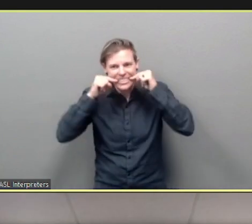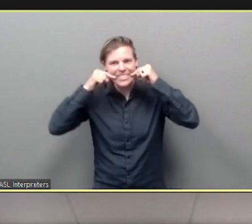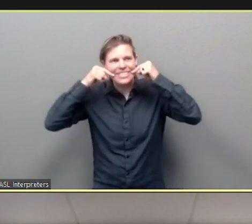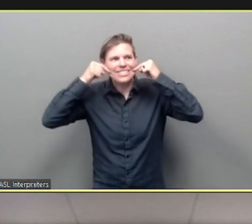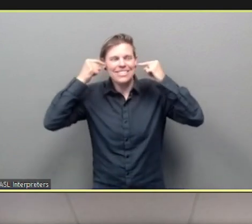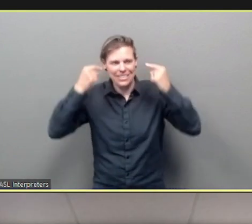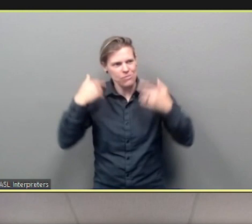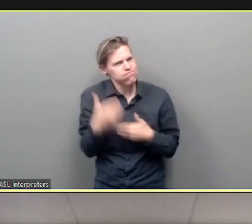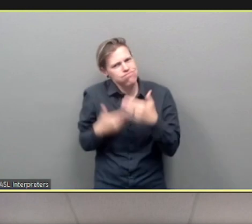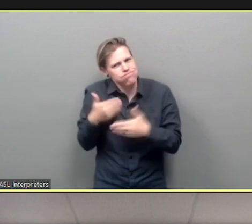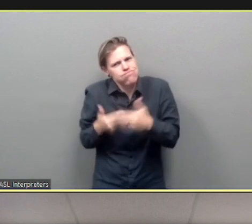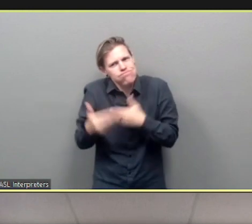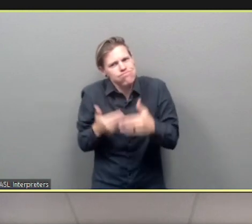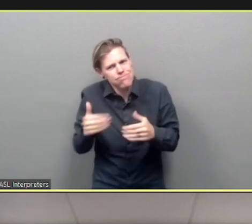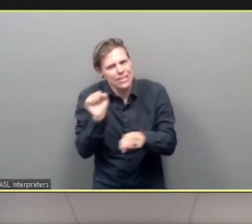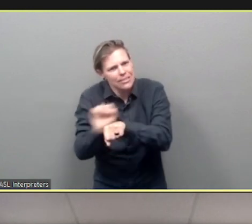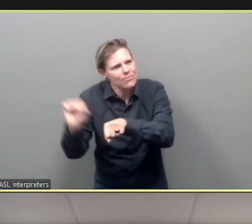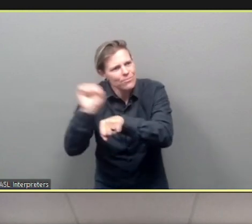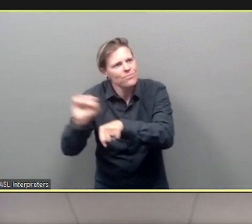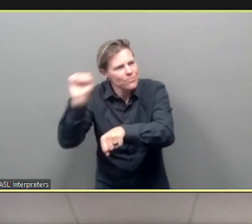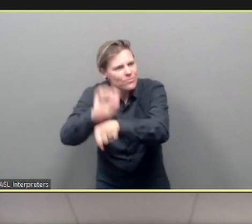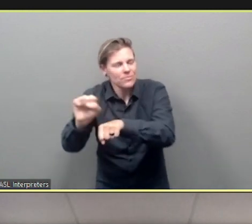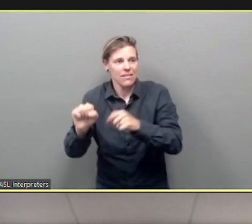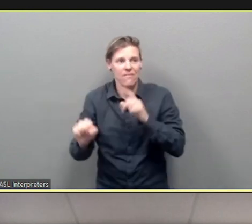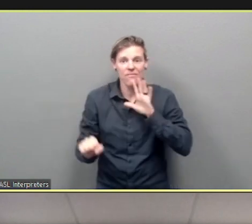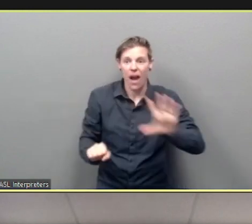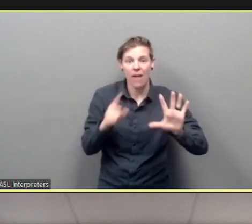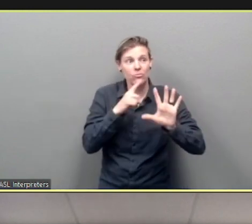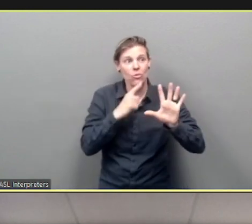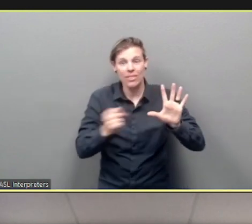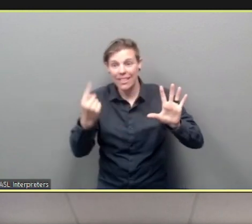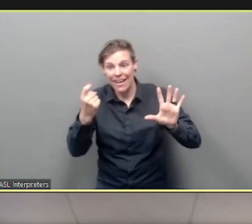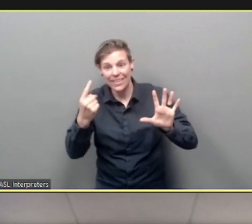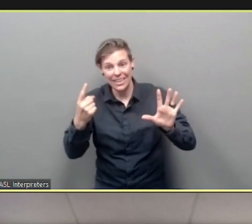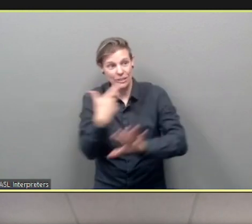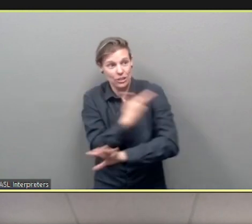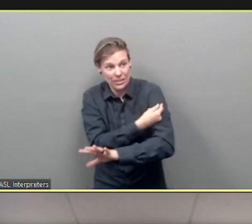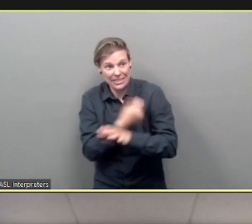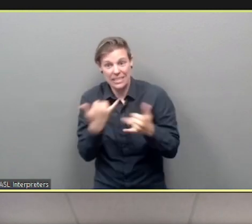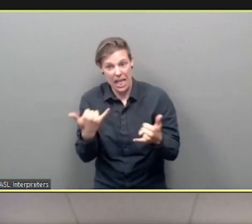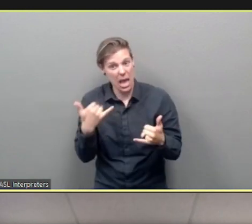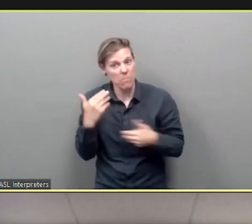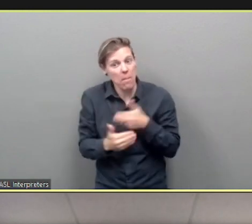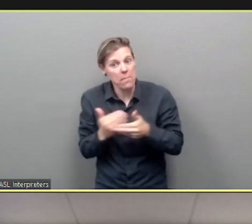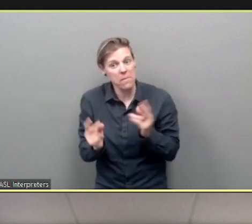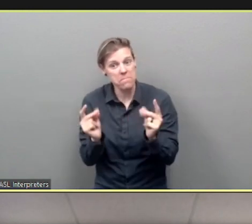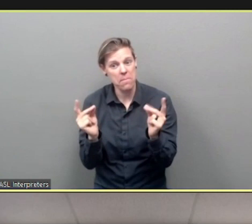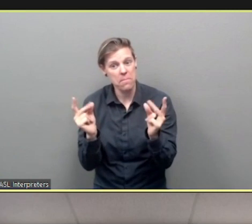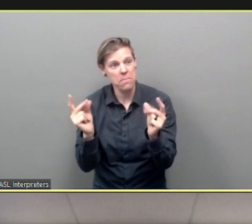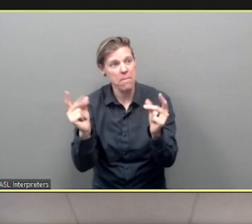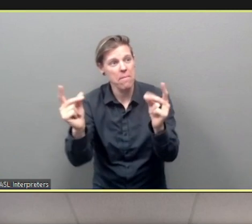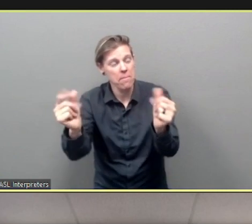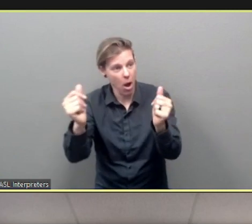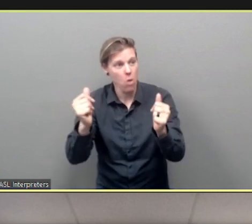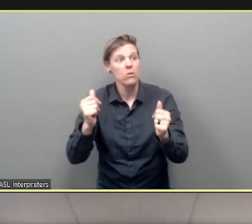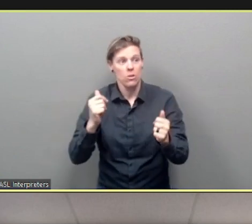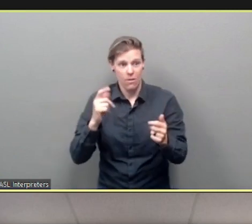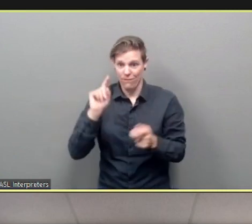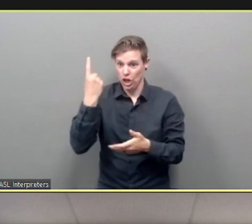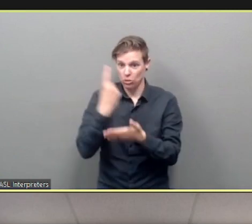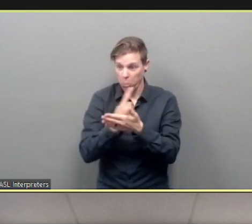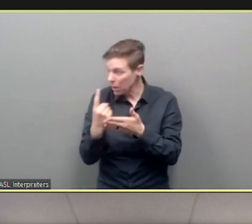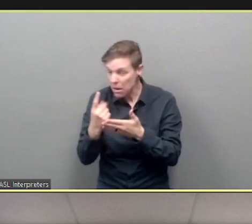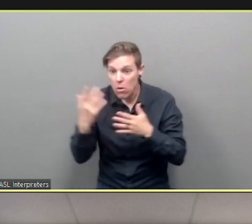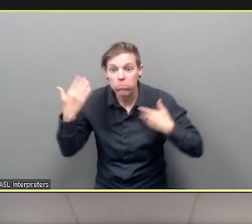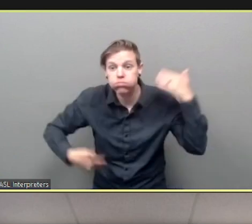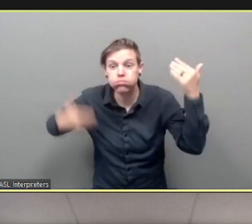to 11 vaccines. We're doing it a little bit faster than we did the first week of the 12